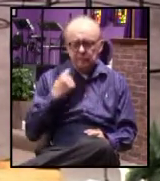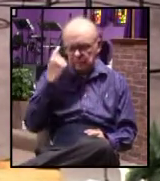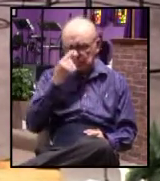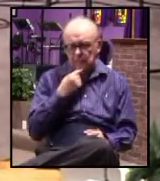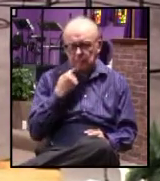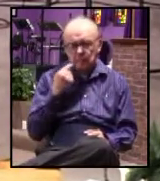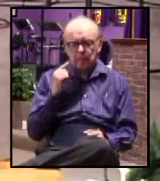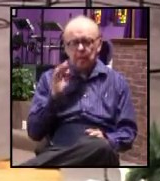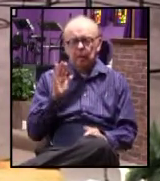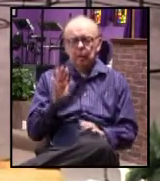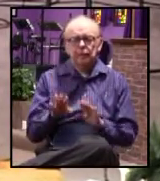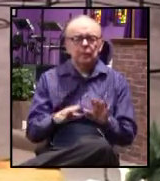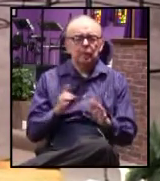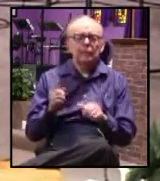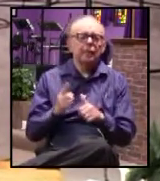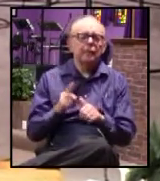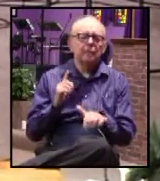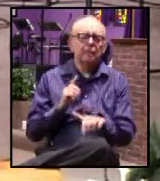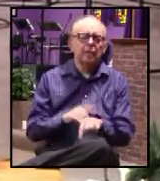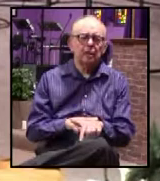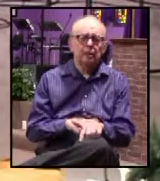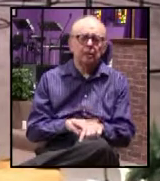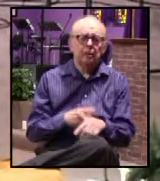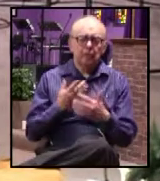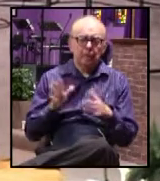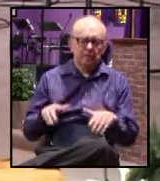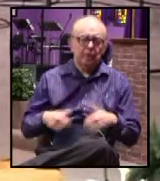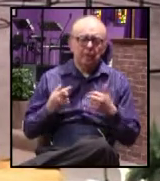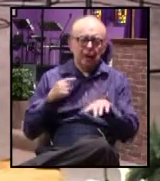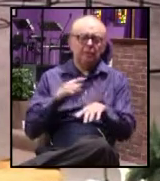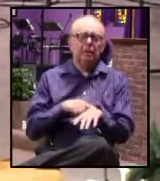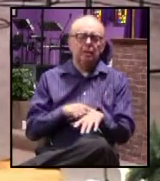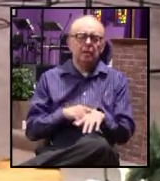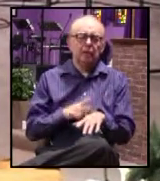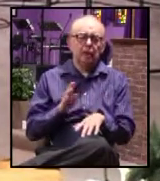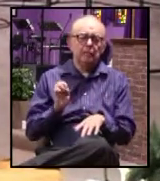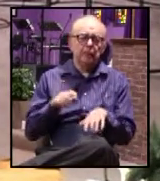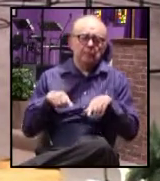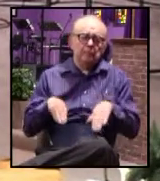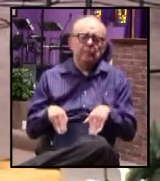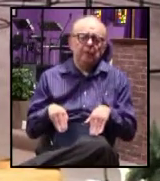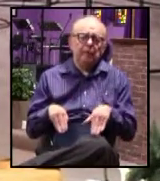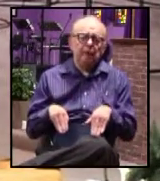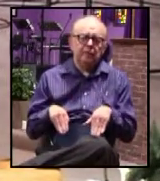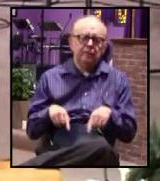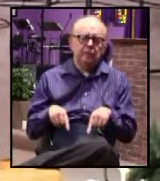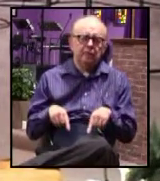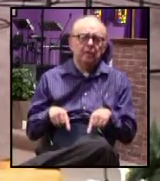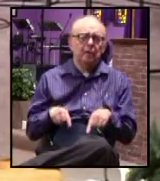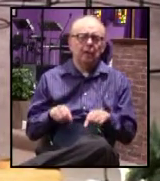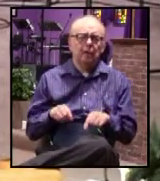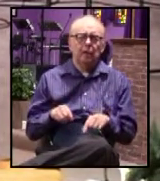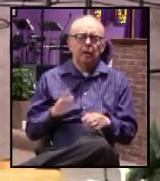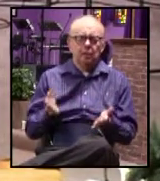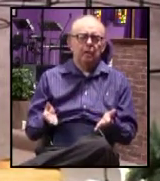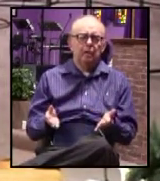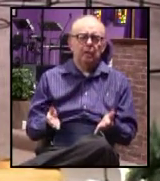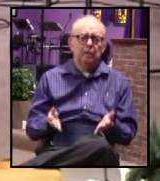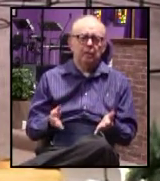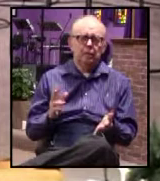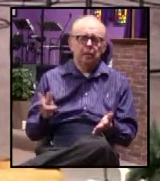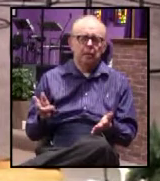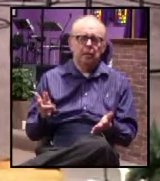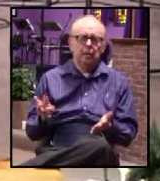as he walked for the first time after a lifetime of being paralyzed. Here they were in their